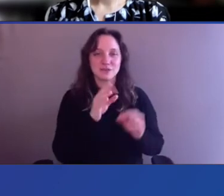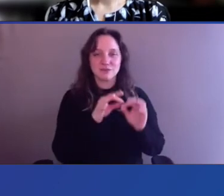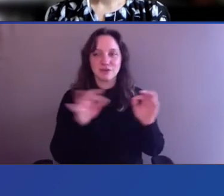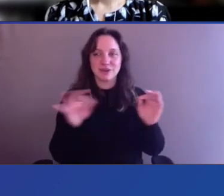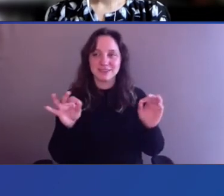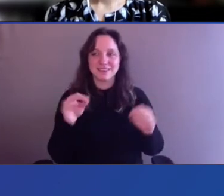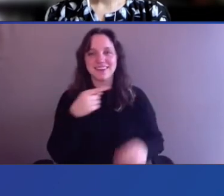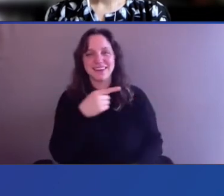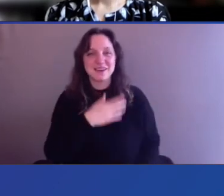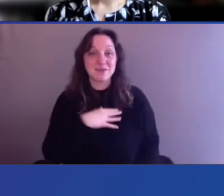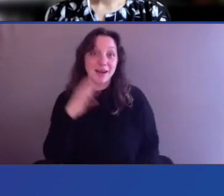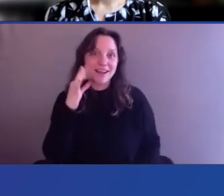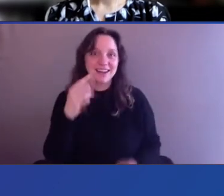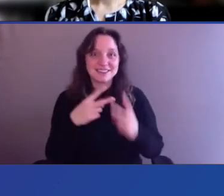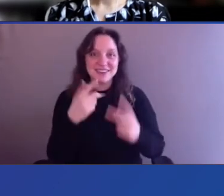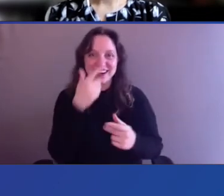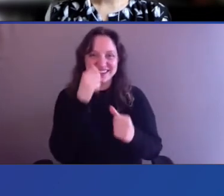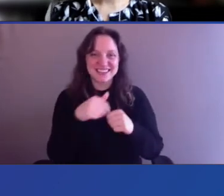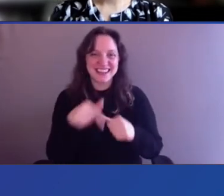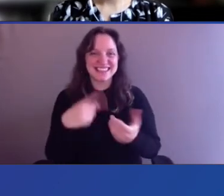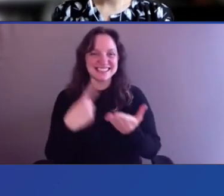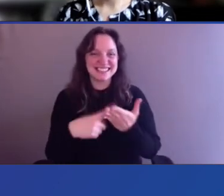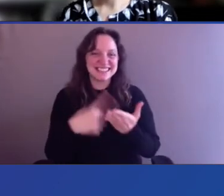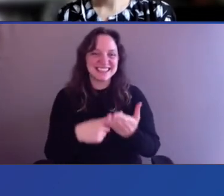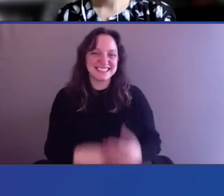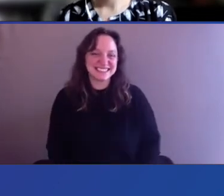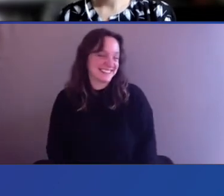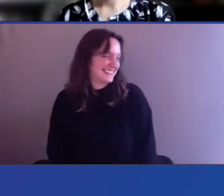My cat is very interested in this discussion.